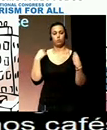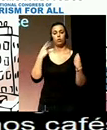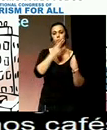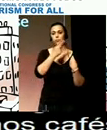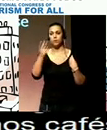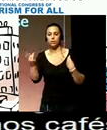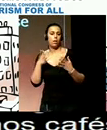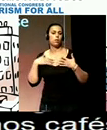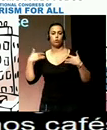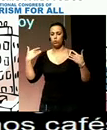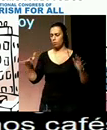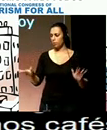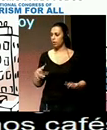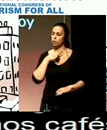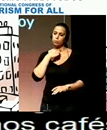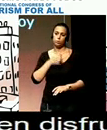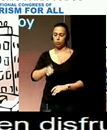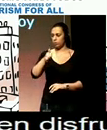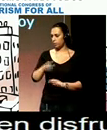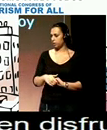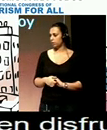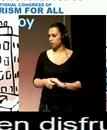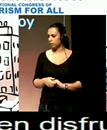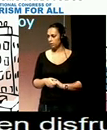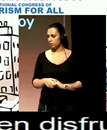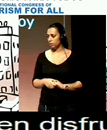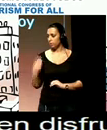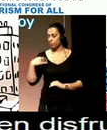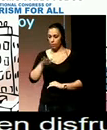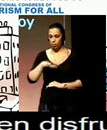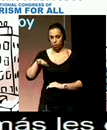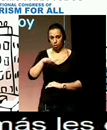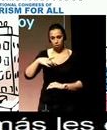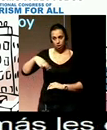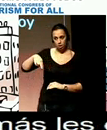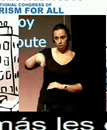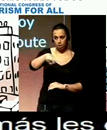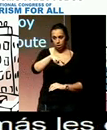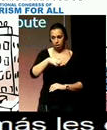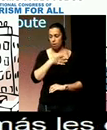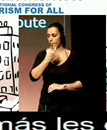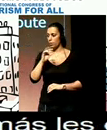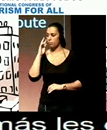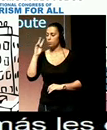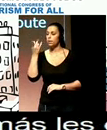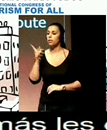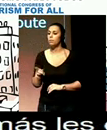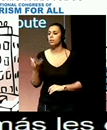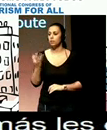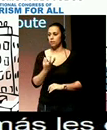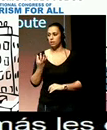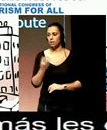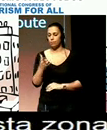Along the pedestrian route, the old Tiseo outdoor cinema is now accessible and even more